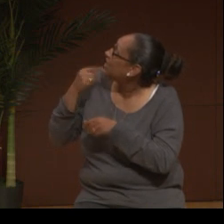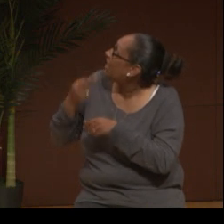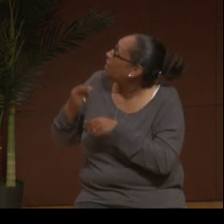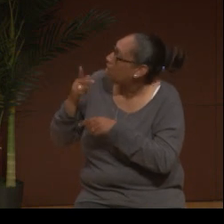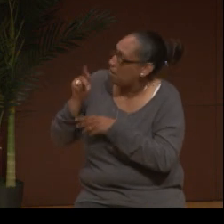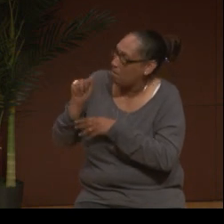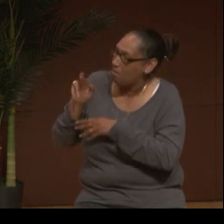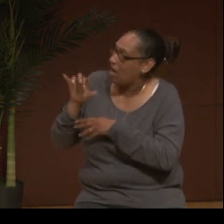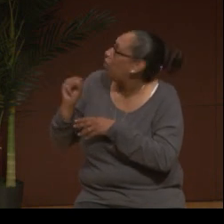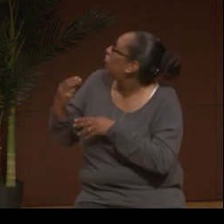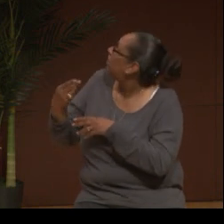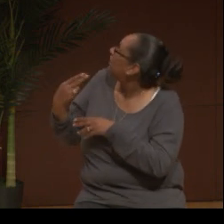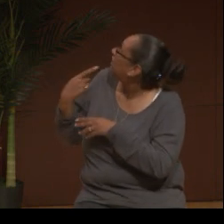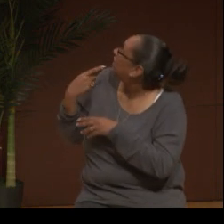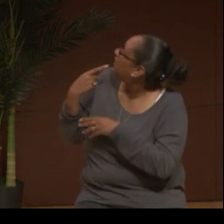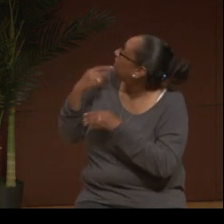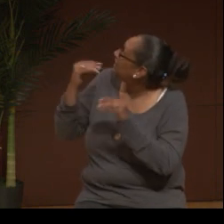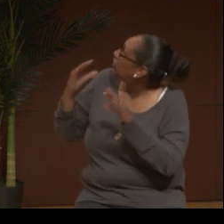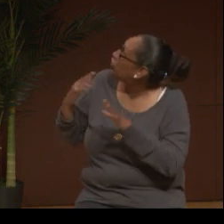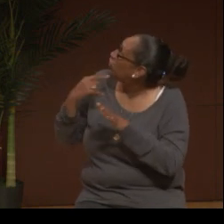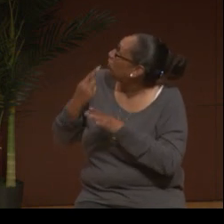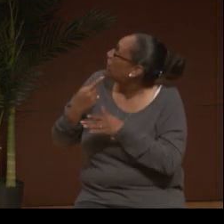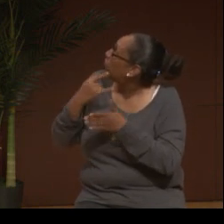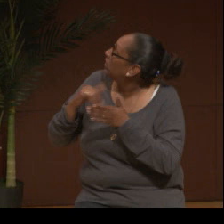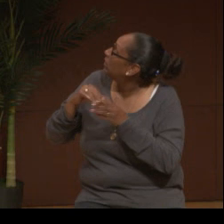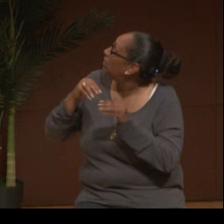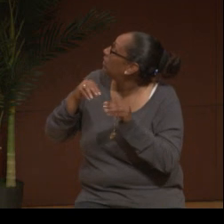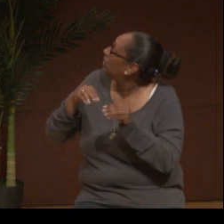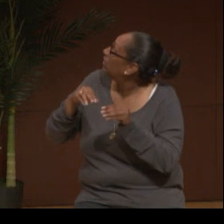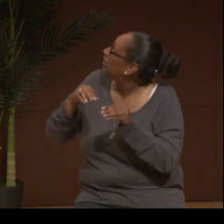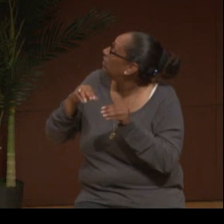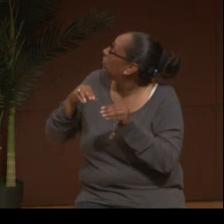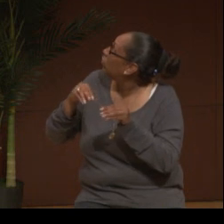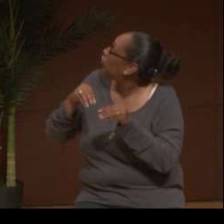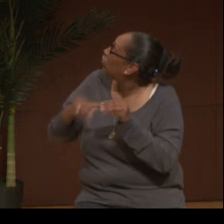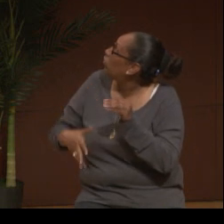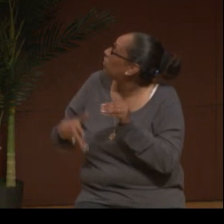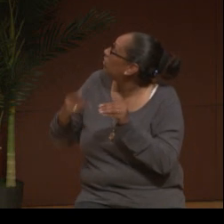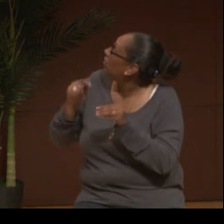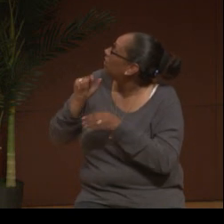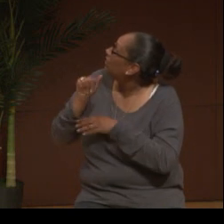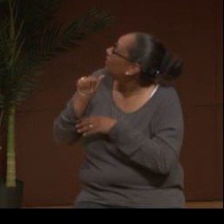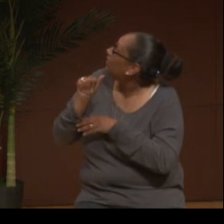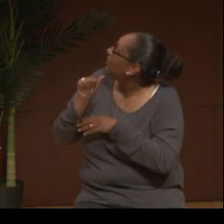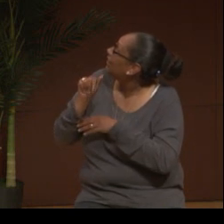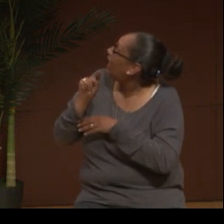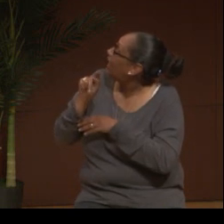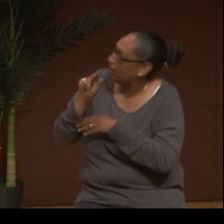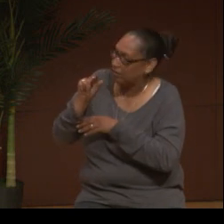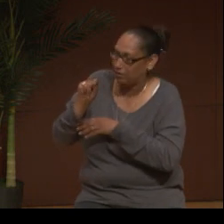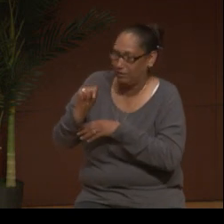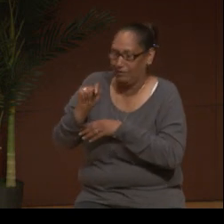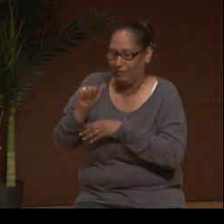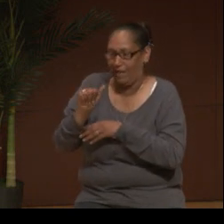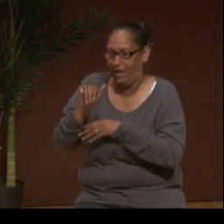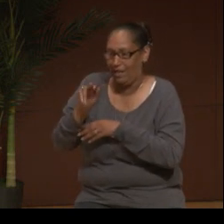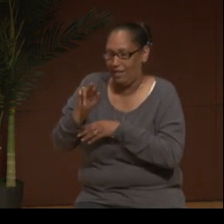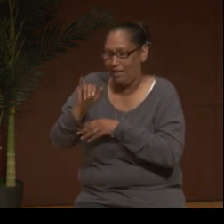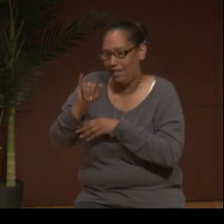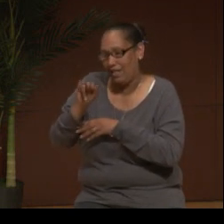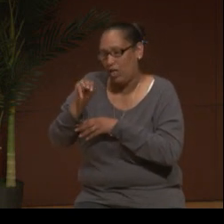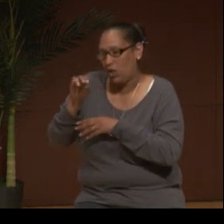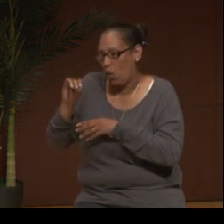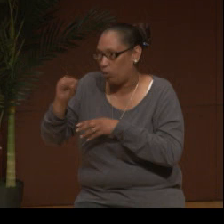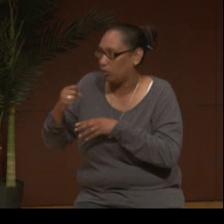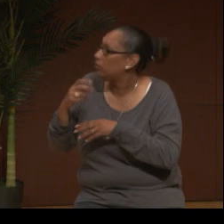dead. There she was being told that she, a Jamaican Taíno, was extinct. Because, she said at the